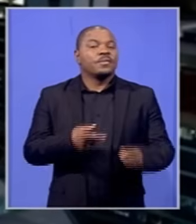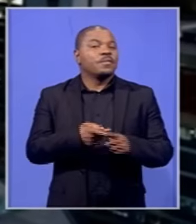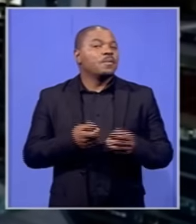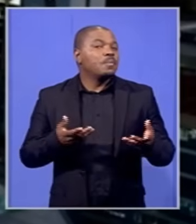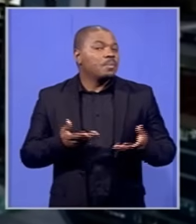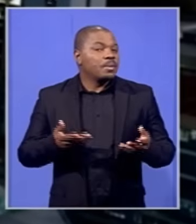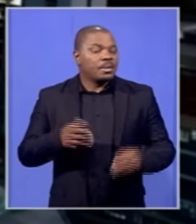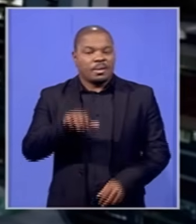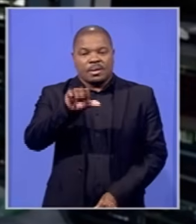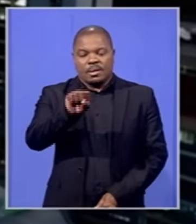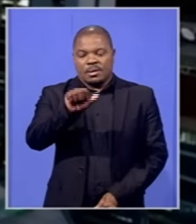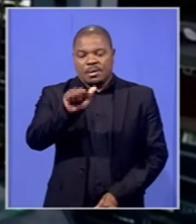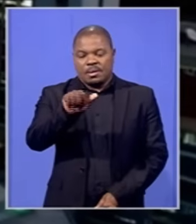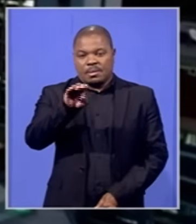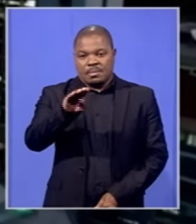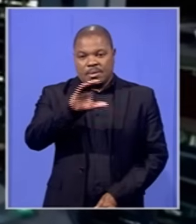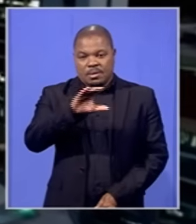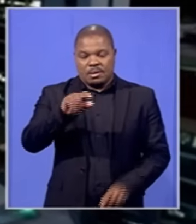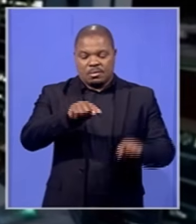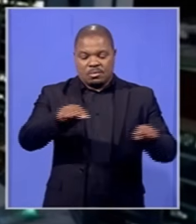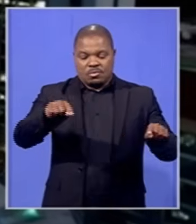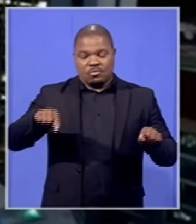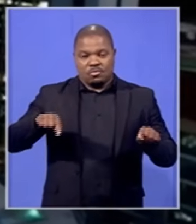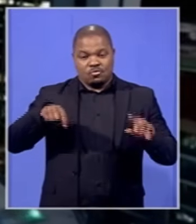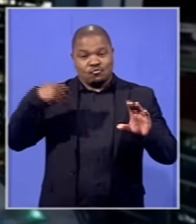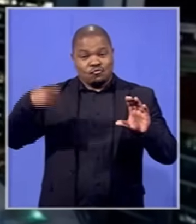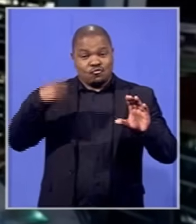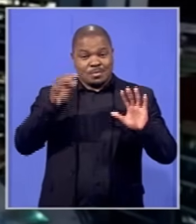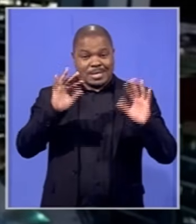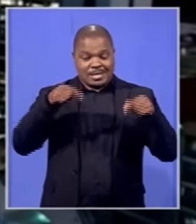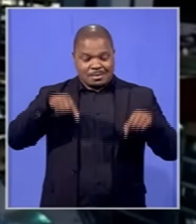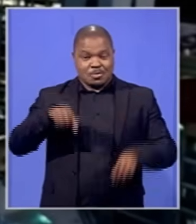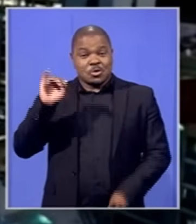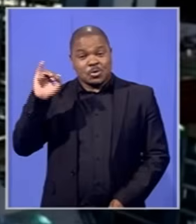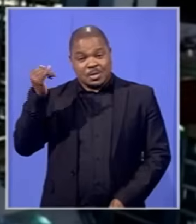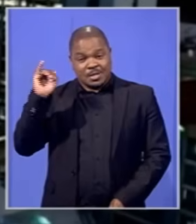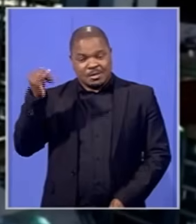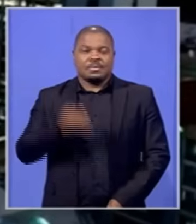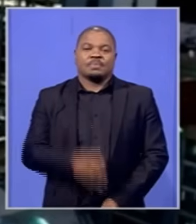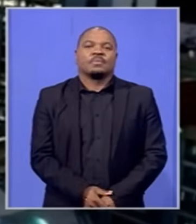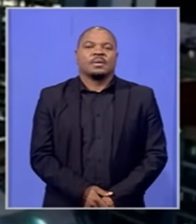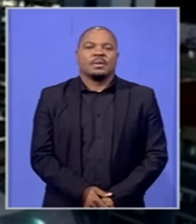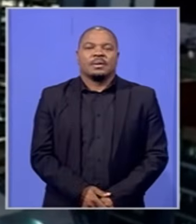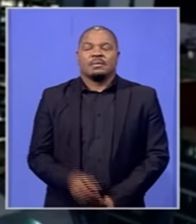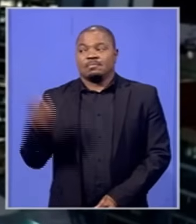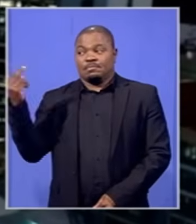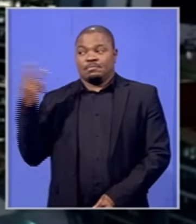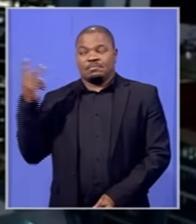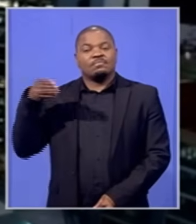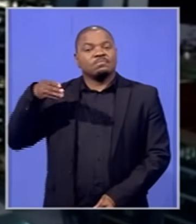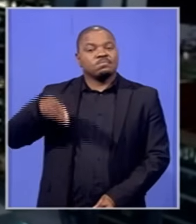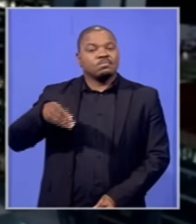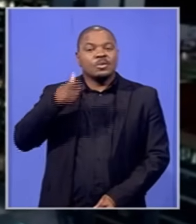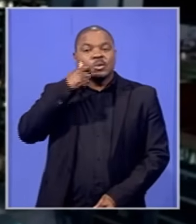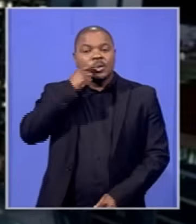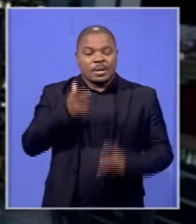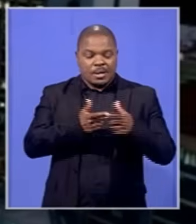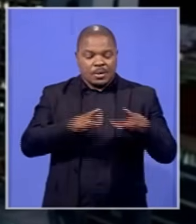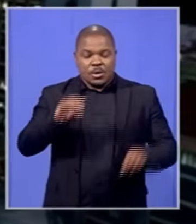Katlhamalalo go tswa SABC Studio 10 Auckland Park, Johannesburg. Le go tlisetsa kgaso ya dikgang